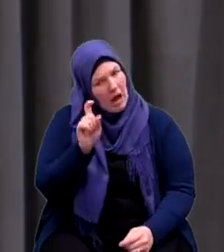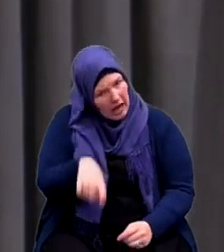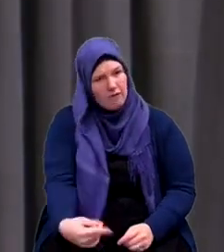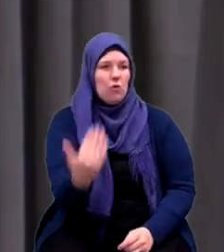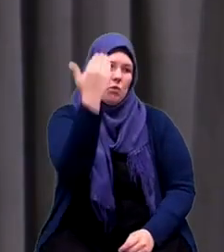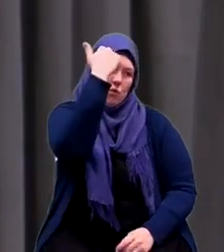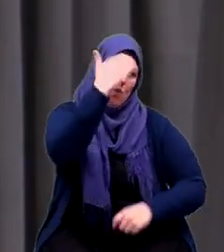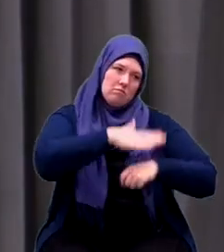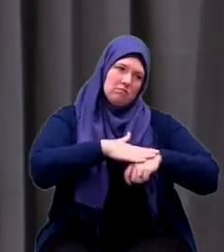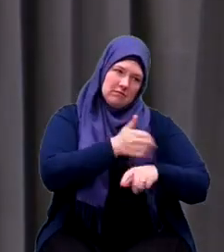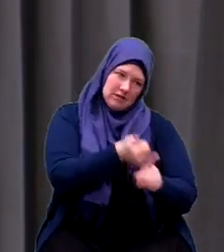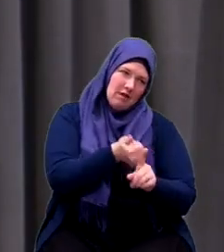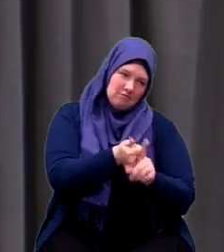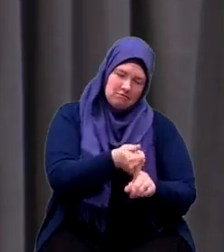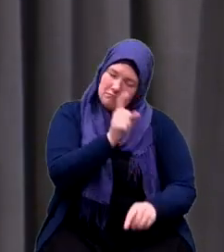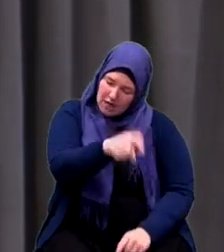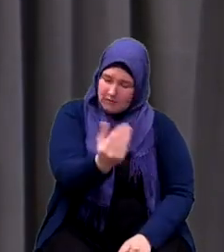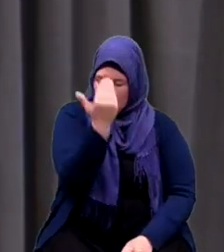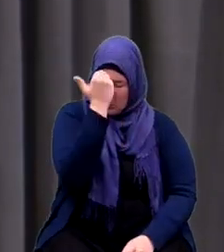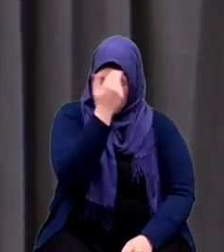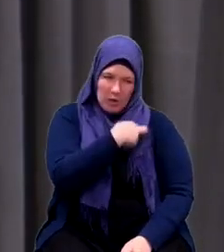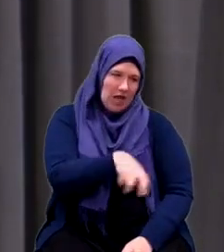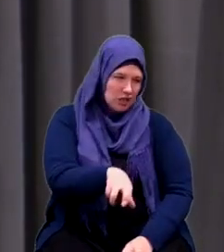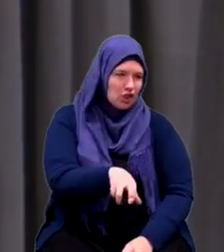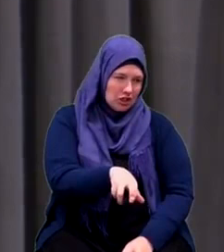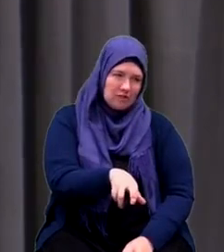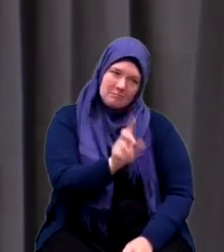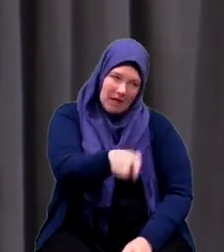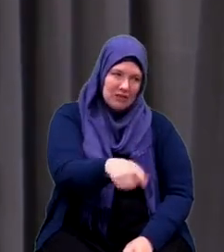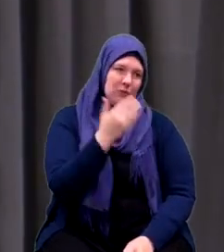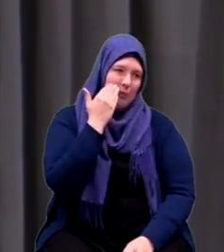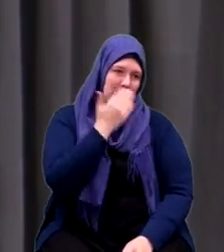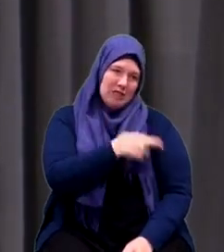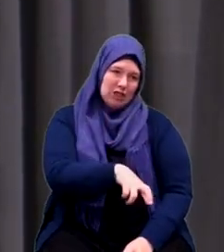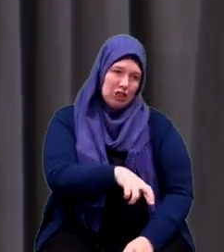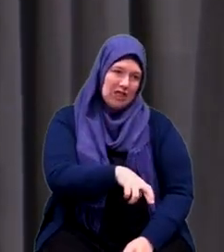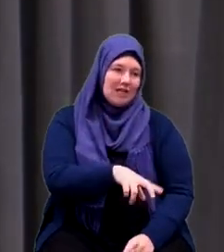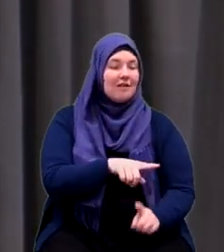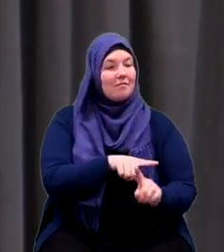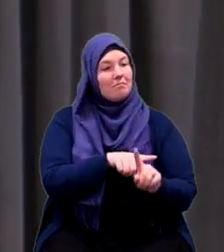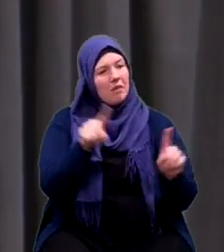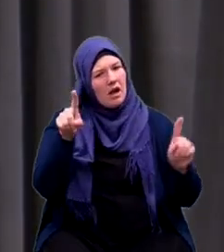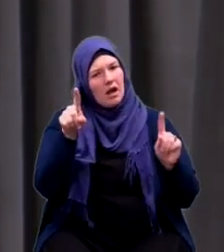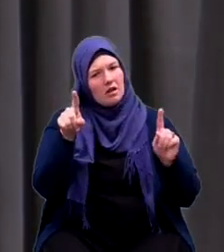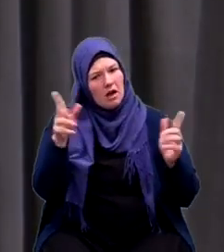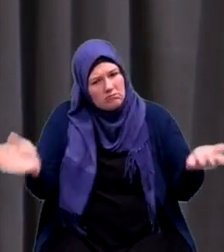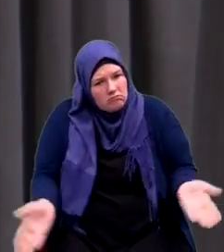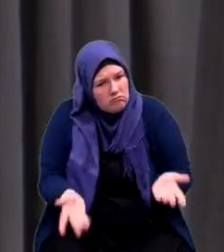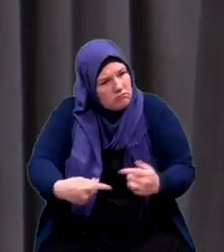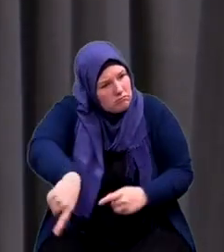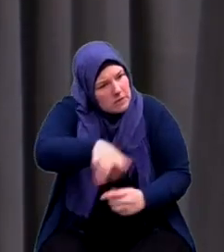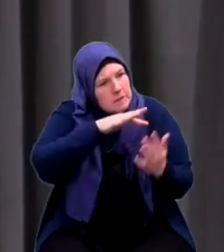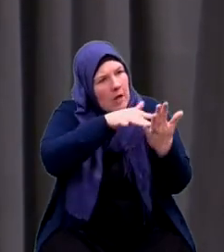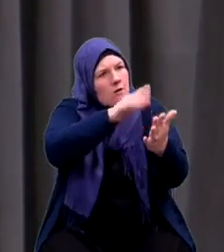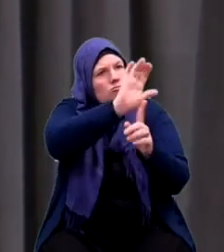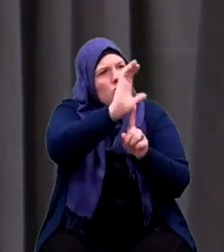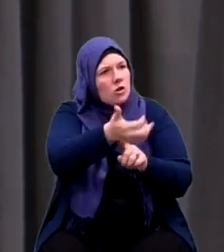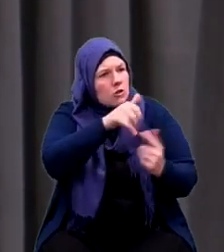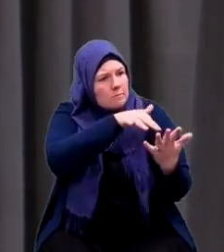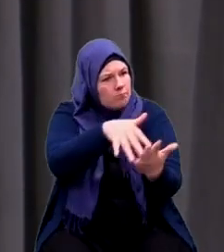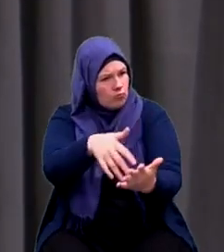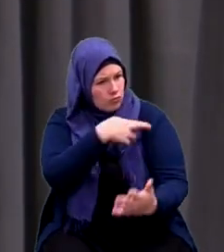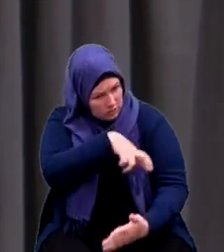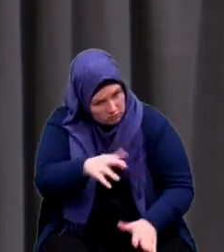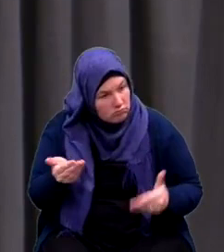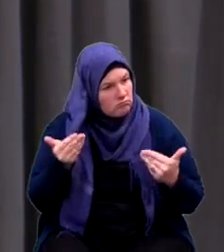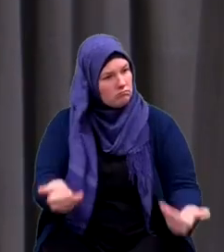faith traditions if they are poor and weak in their own. So we have to lay the foundation early